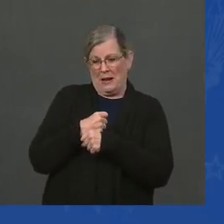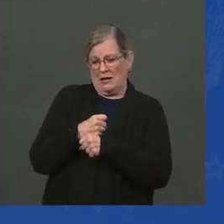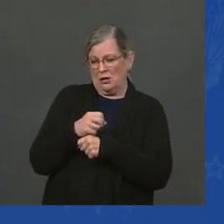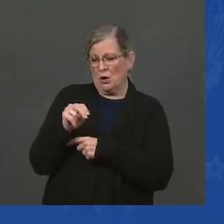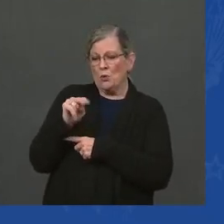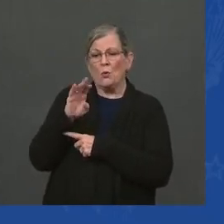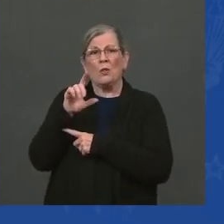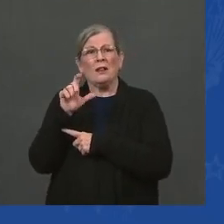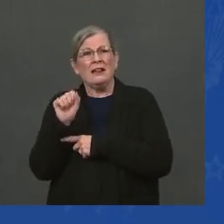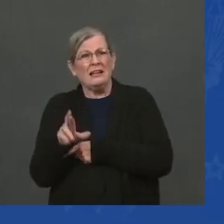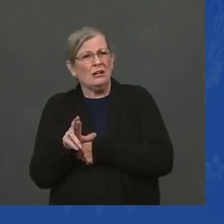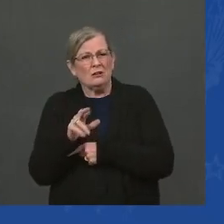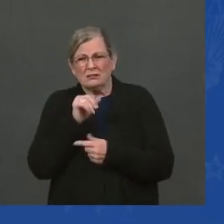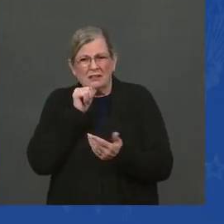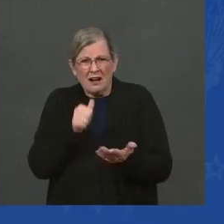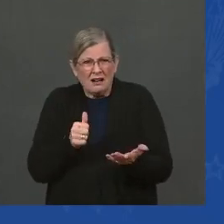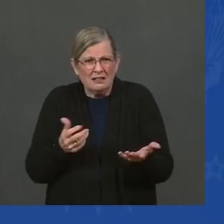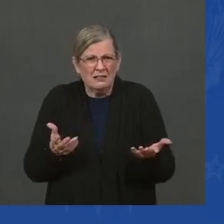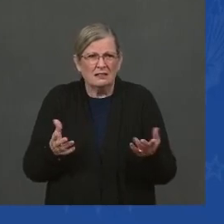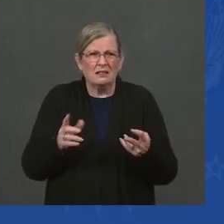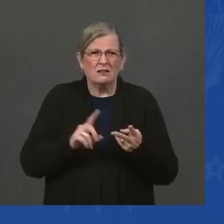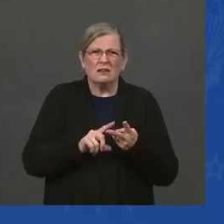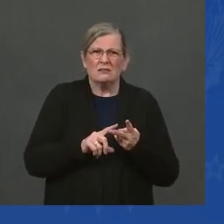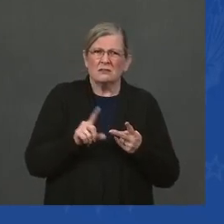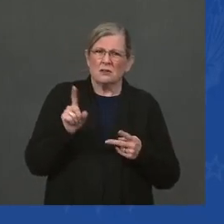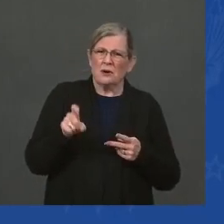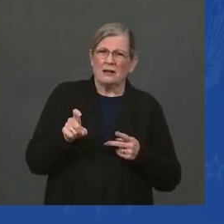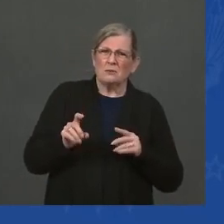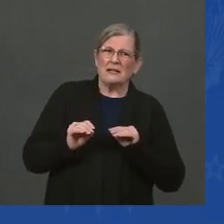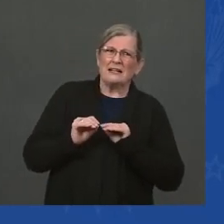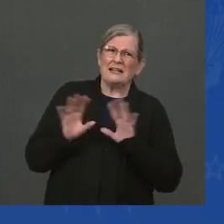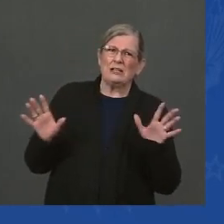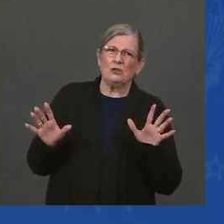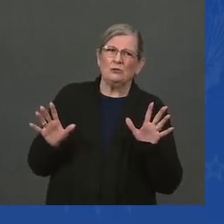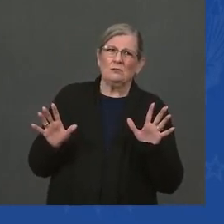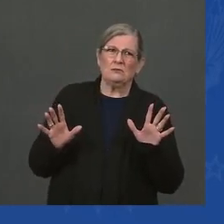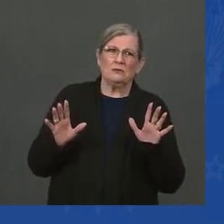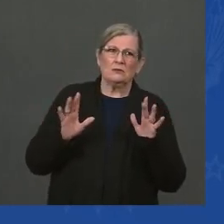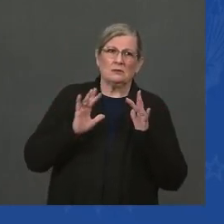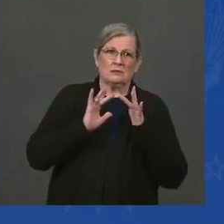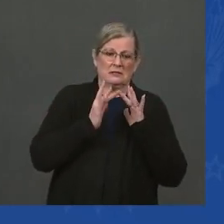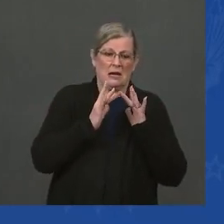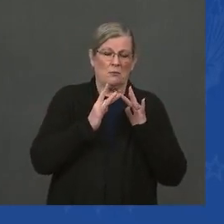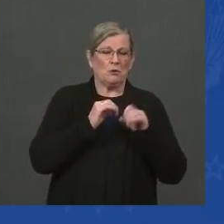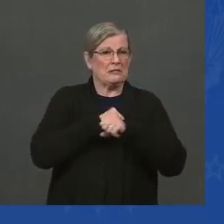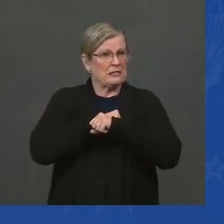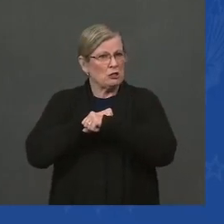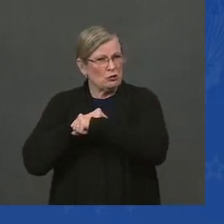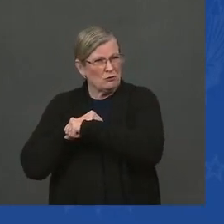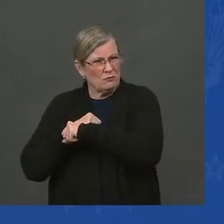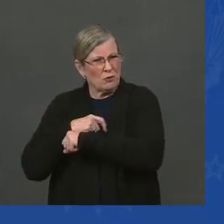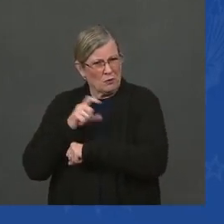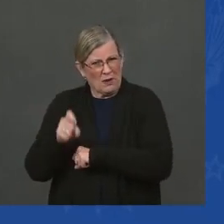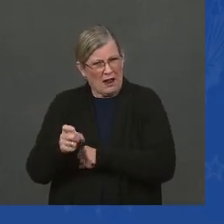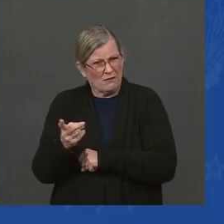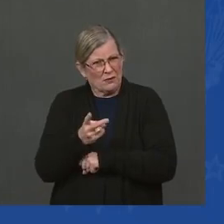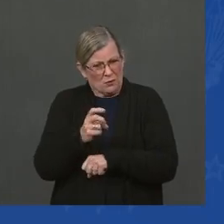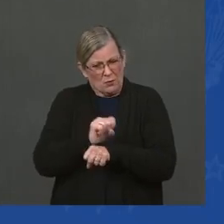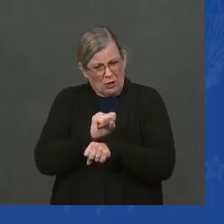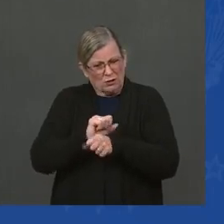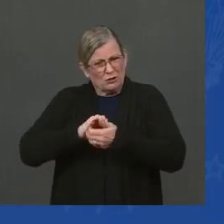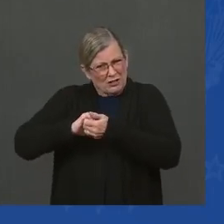on dealing with things like cybersecurity and a whole range of other issues. But I'm not looking for, I